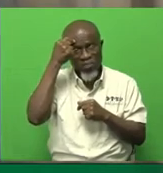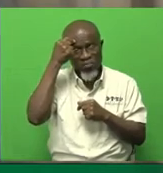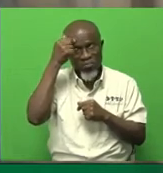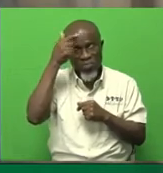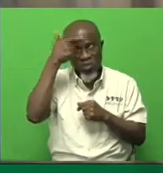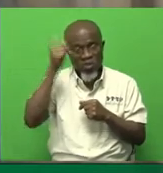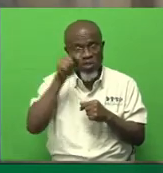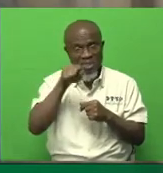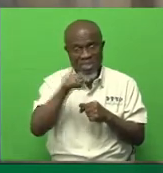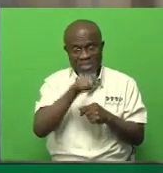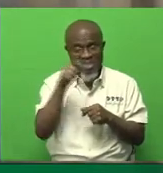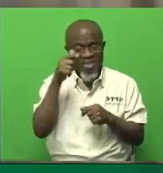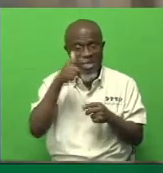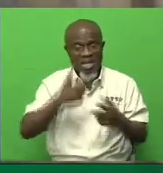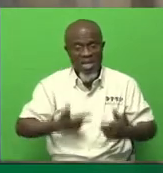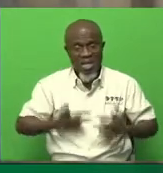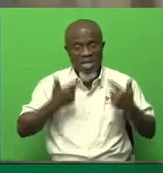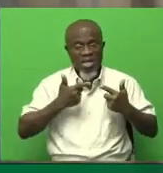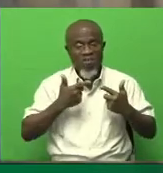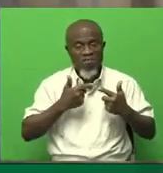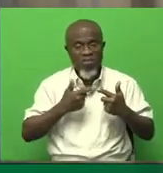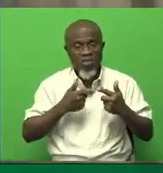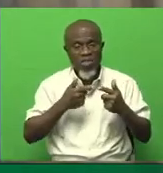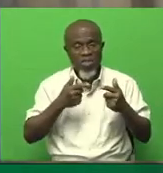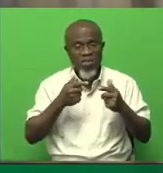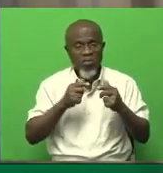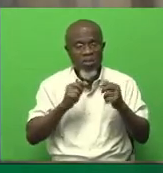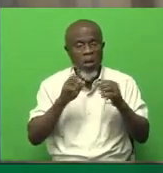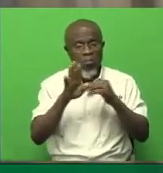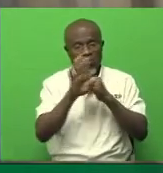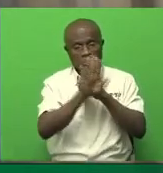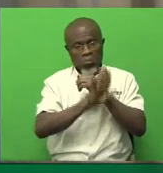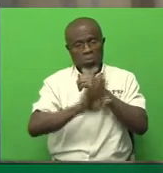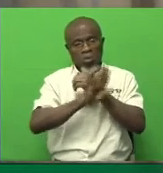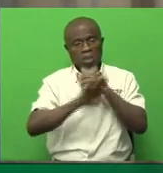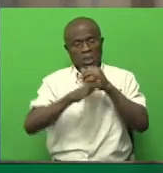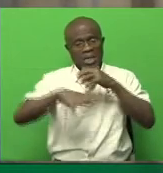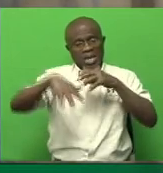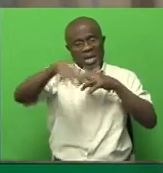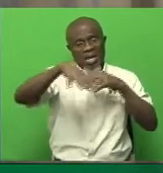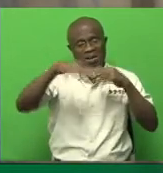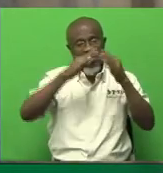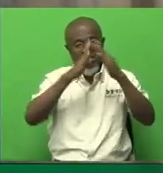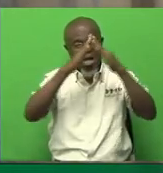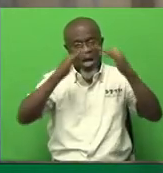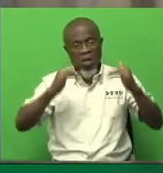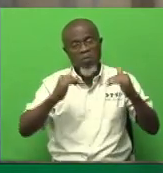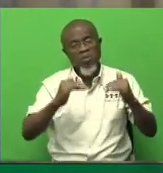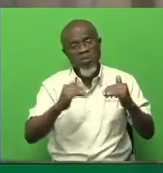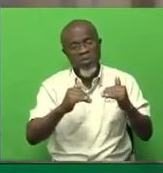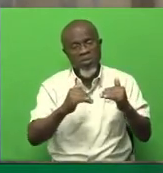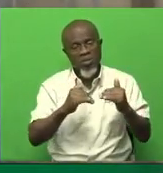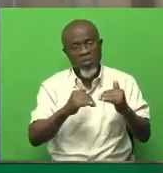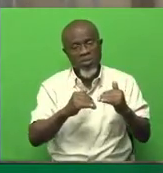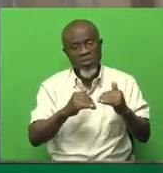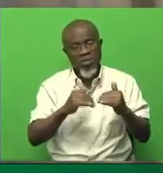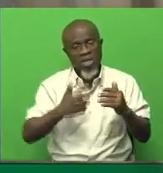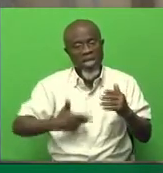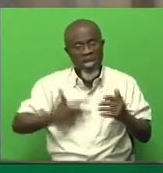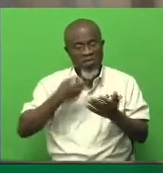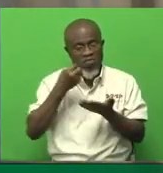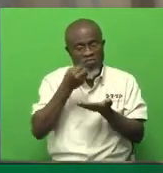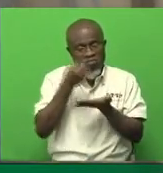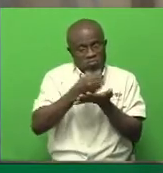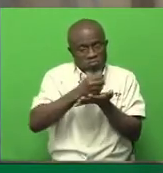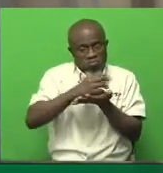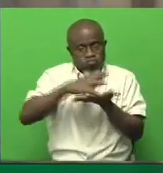castles protected by armed gods they live in in luxury but they